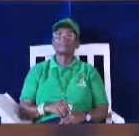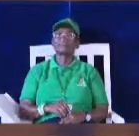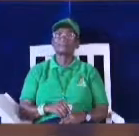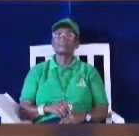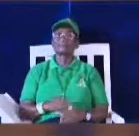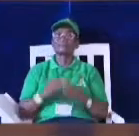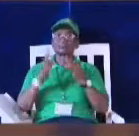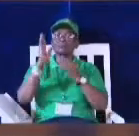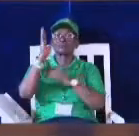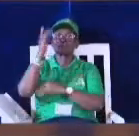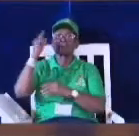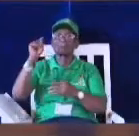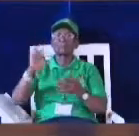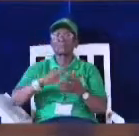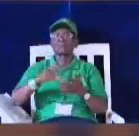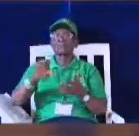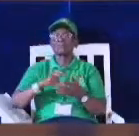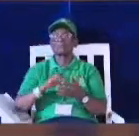Thank God for the choir.